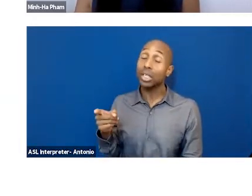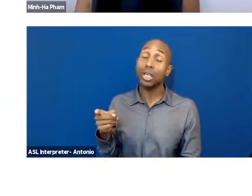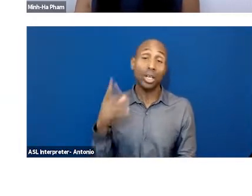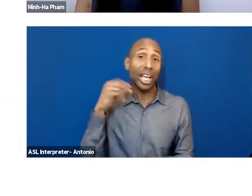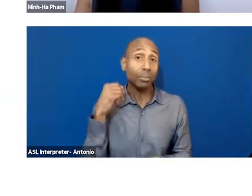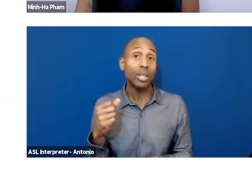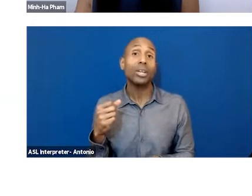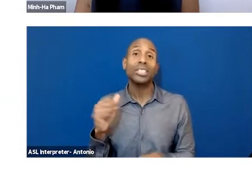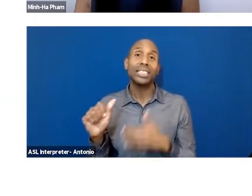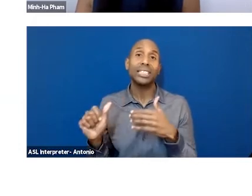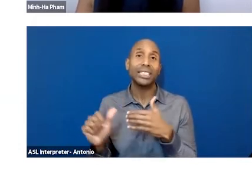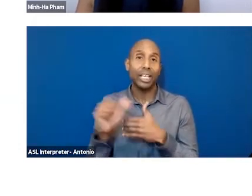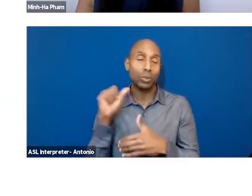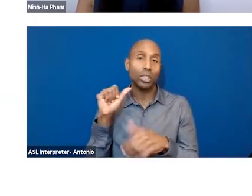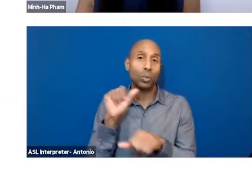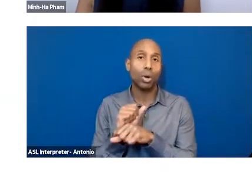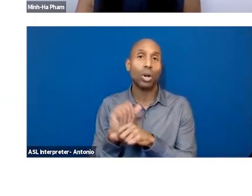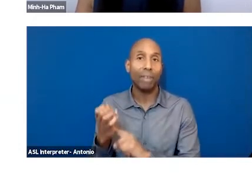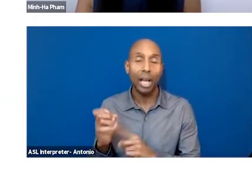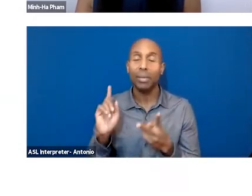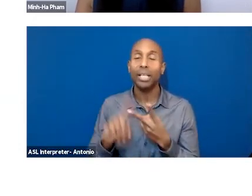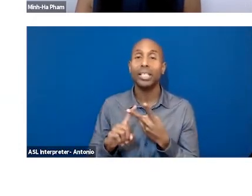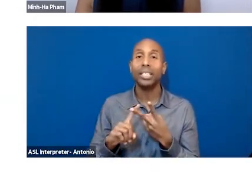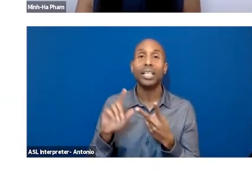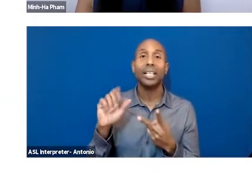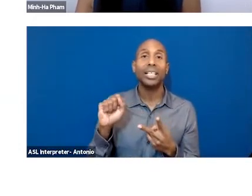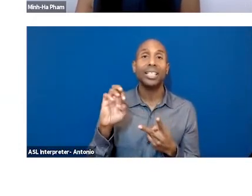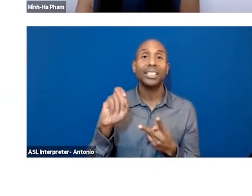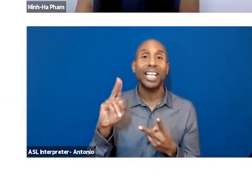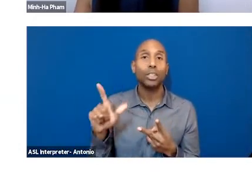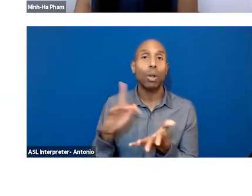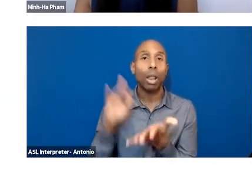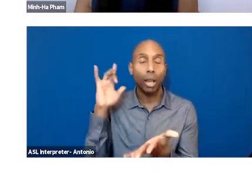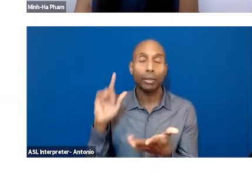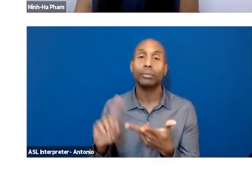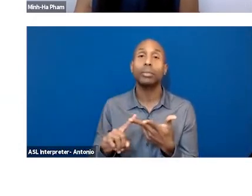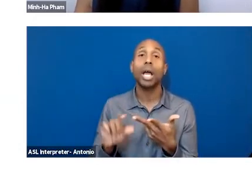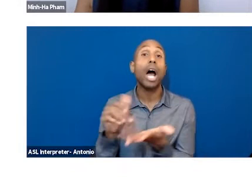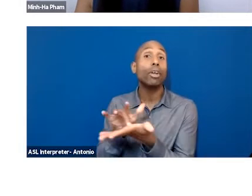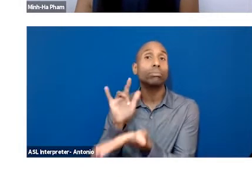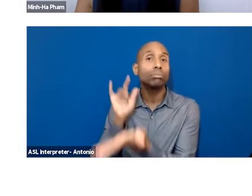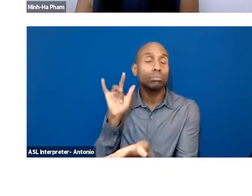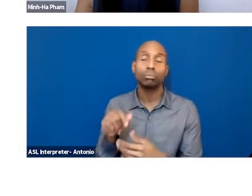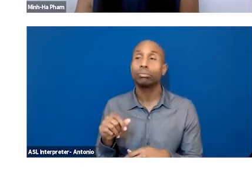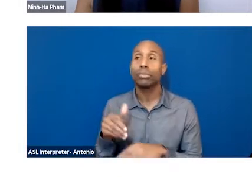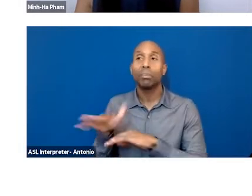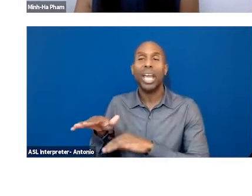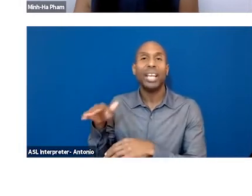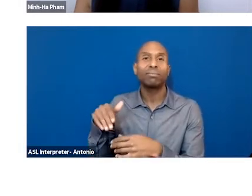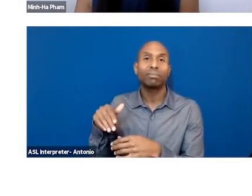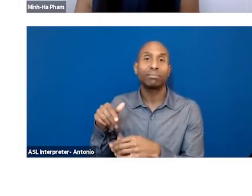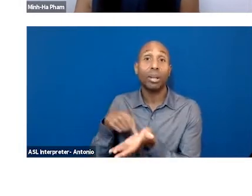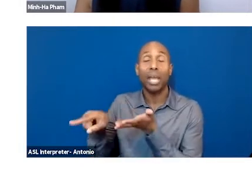abuse, and legally permitted exploitation in the forms of minimum wages that are poverty wages,